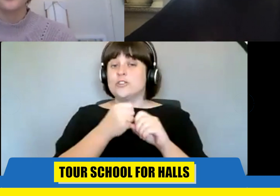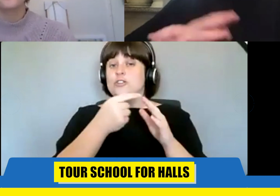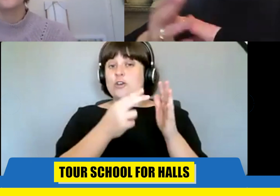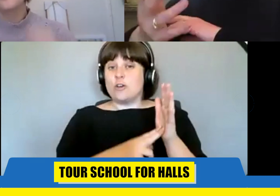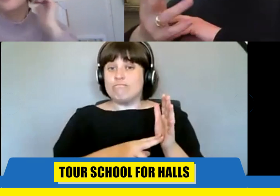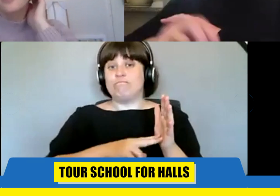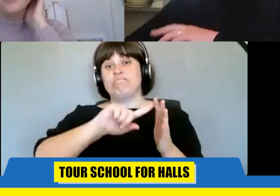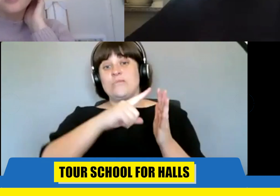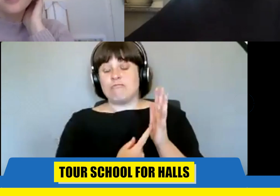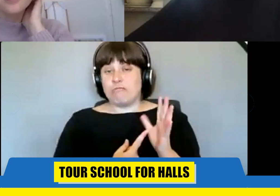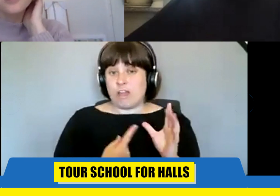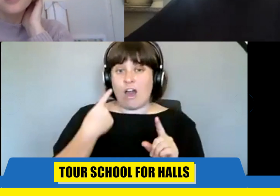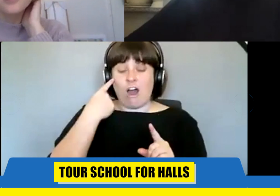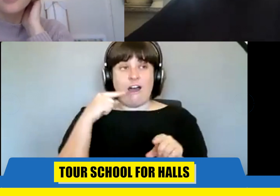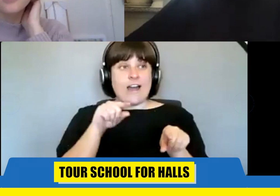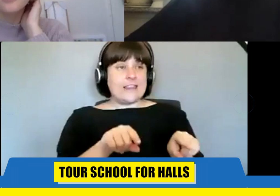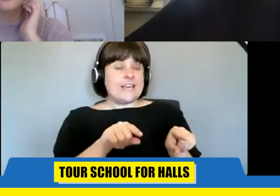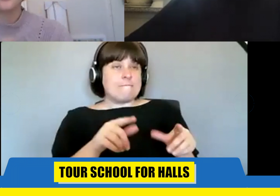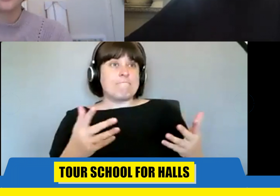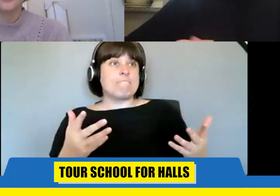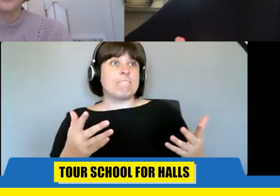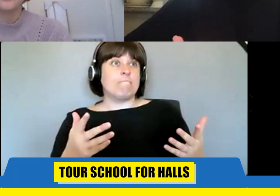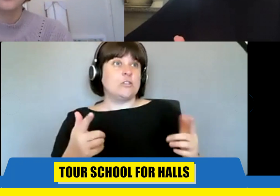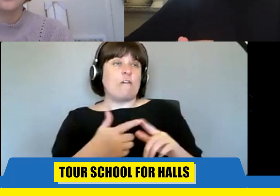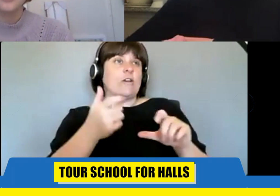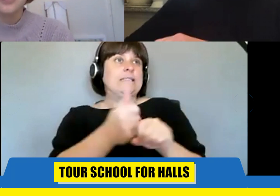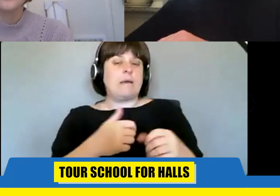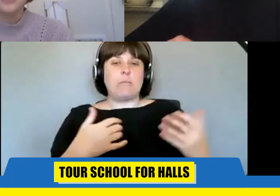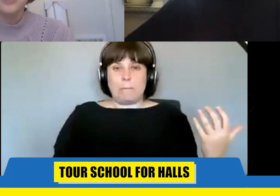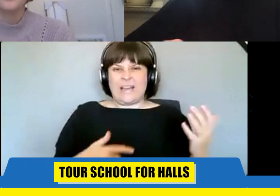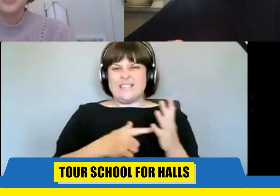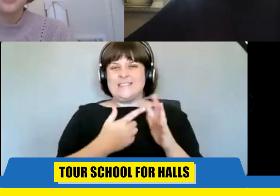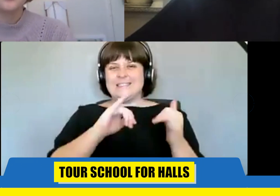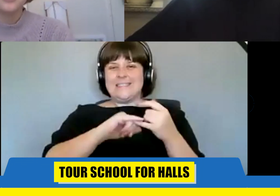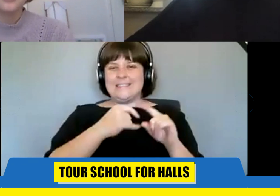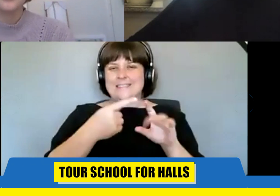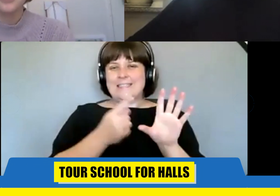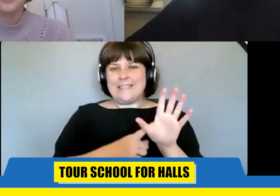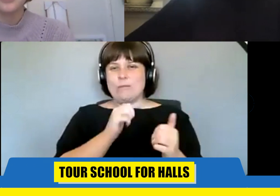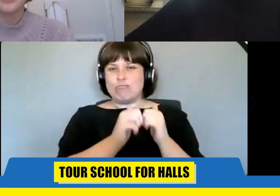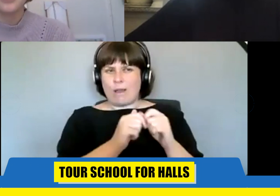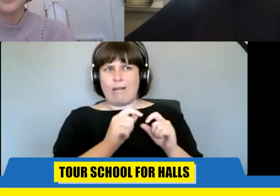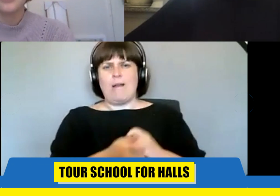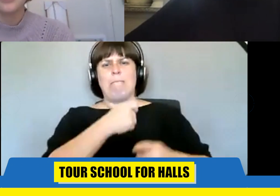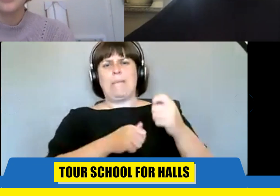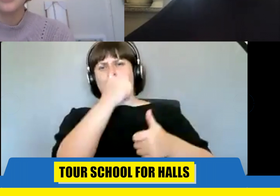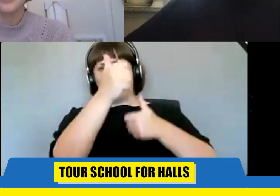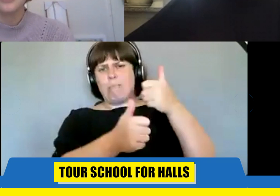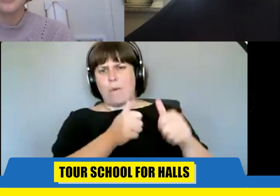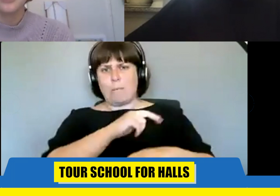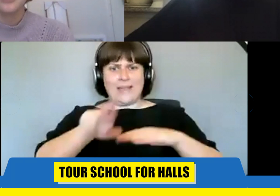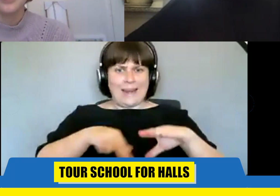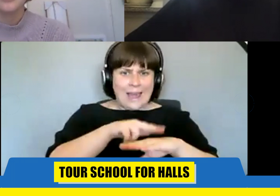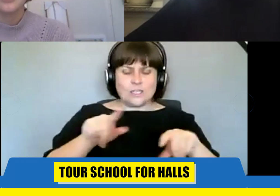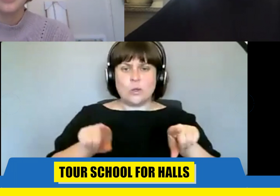I'm just going to pull something out of the air that, a band like the Teskey Brothers that some of you might know, that's become really popular lately, nationally and